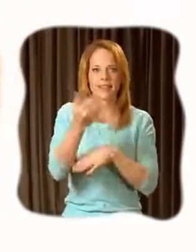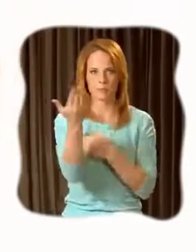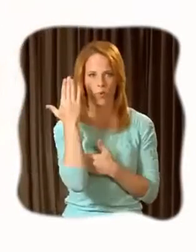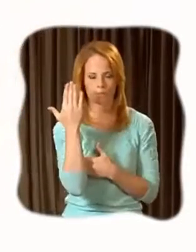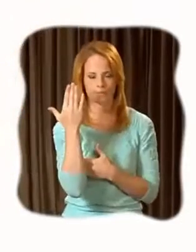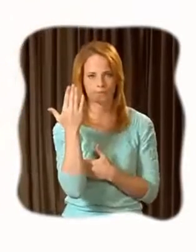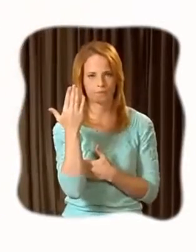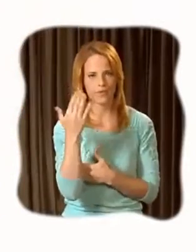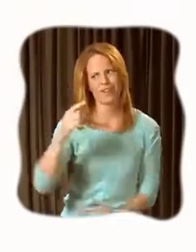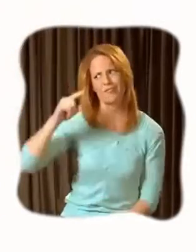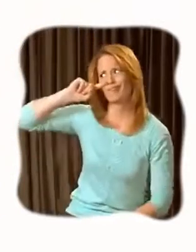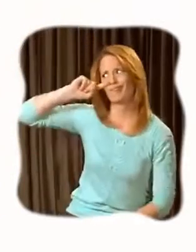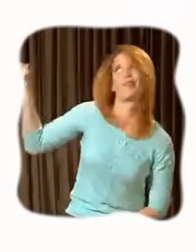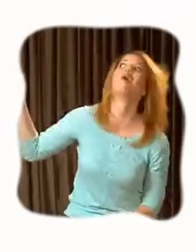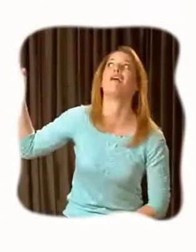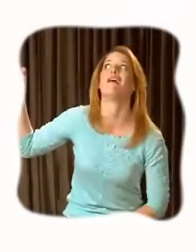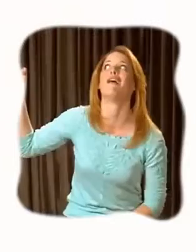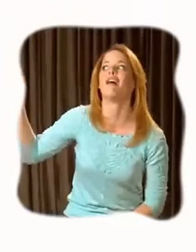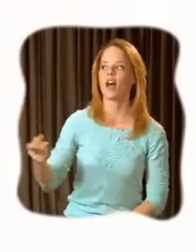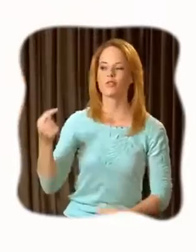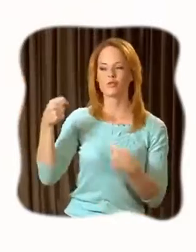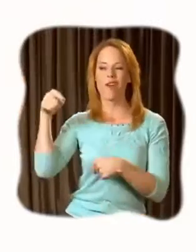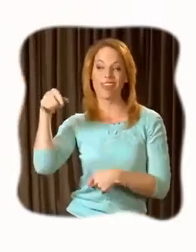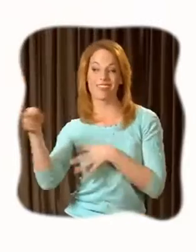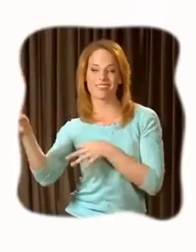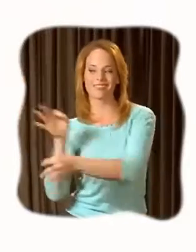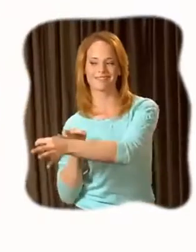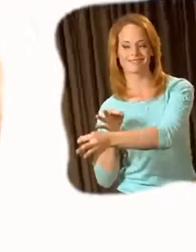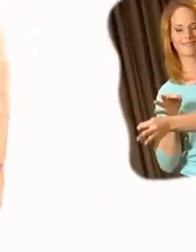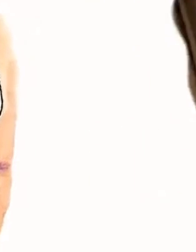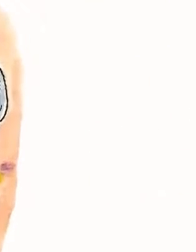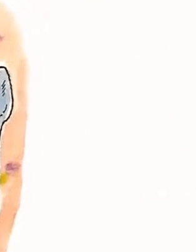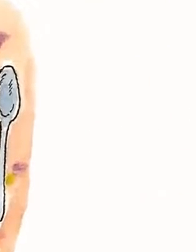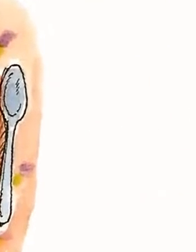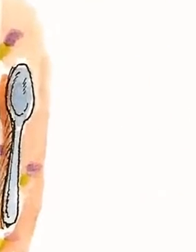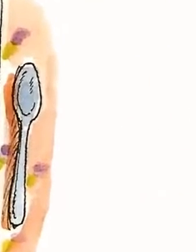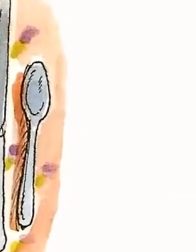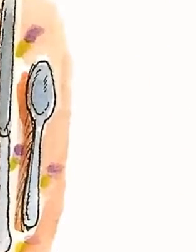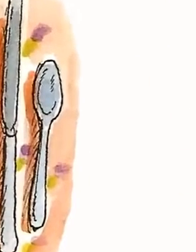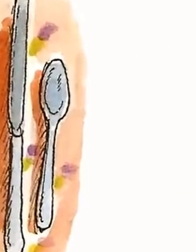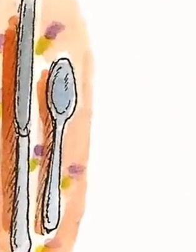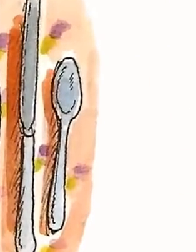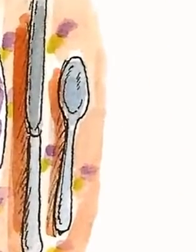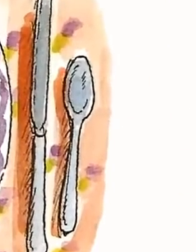morning. Boring, said Lily. Try this instead.